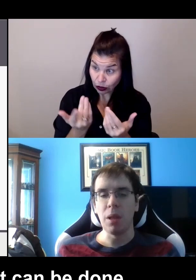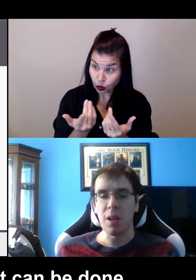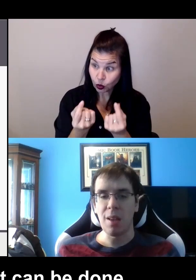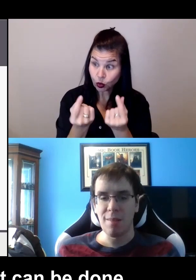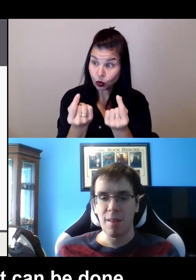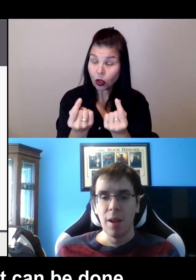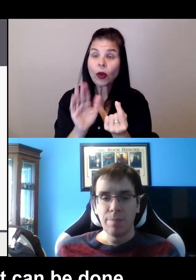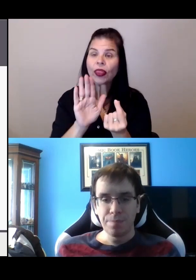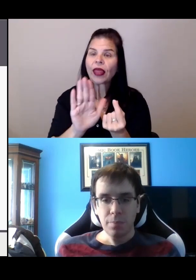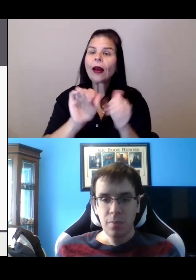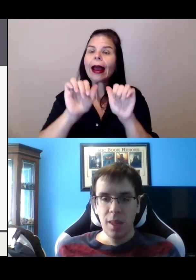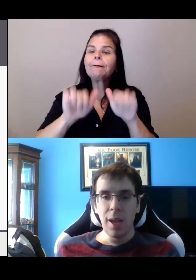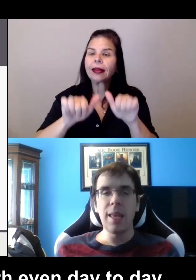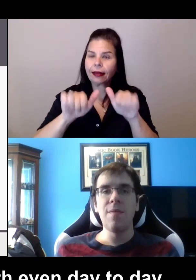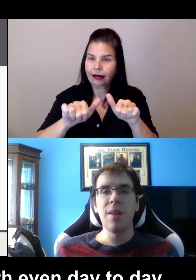their abilities.